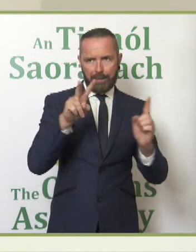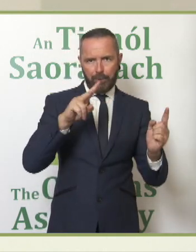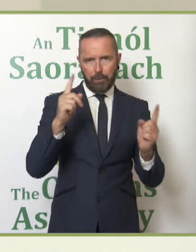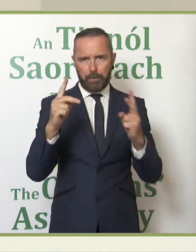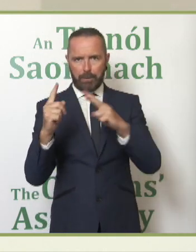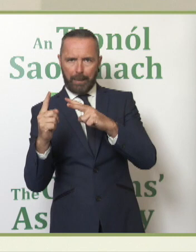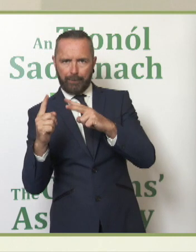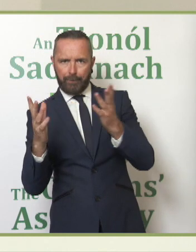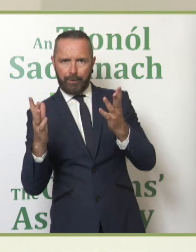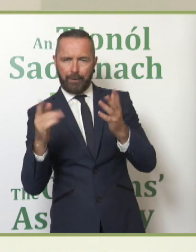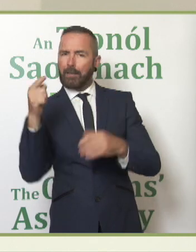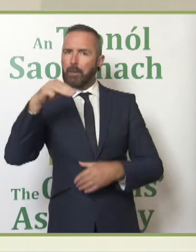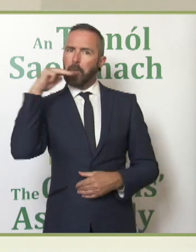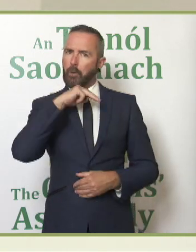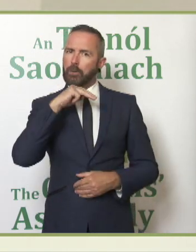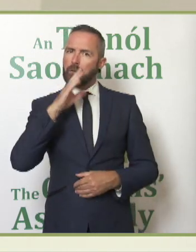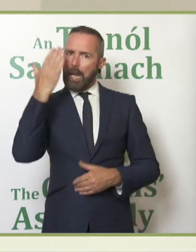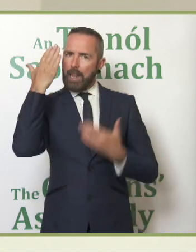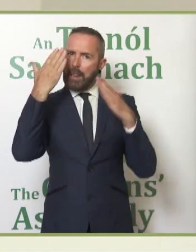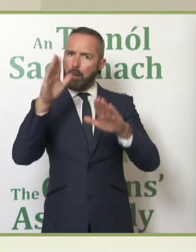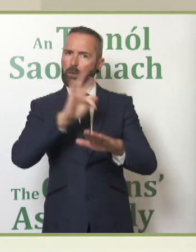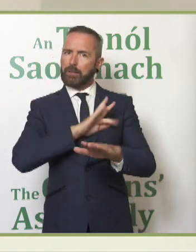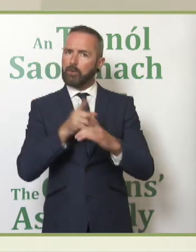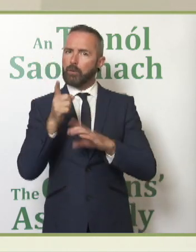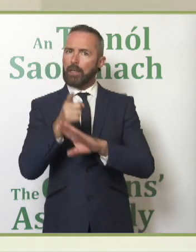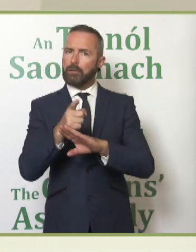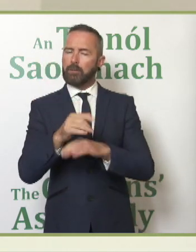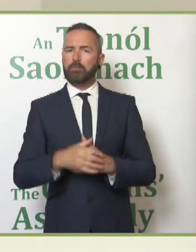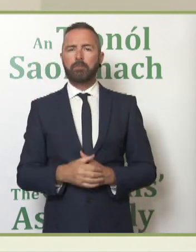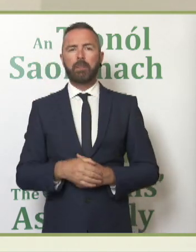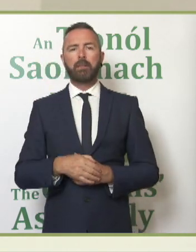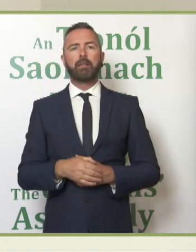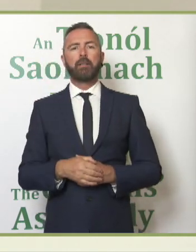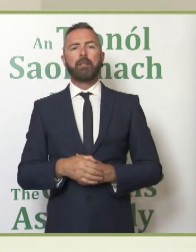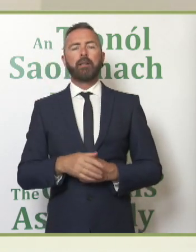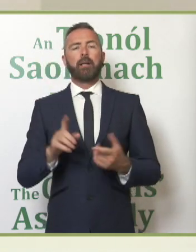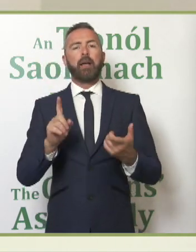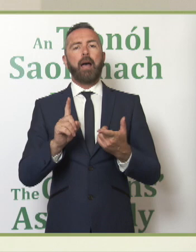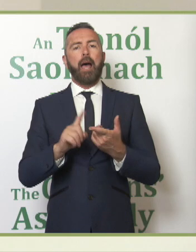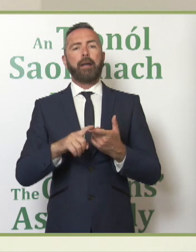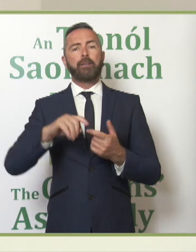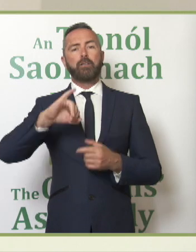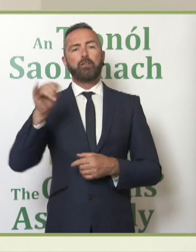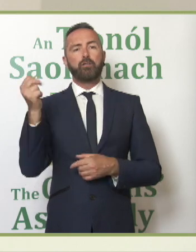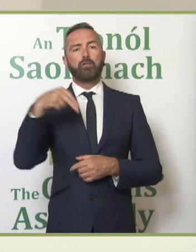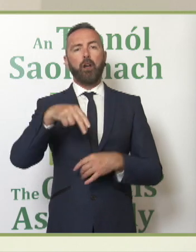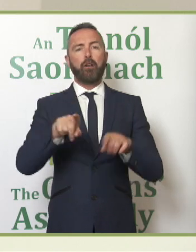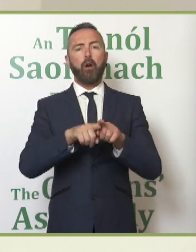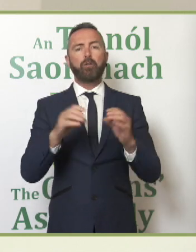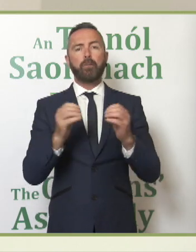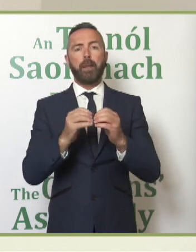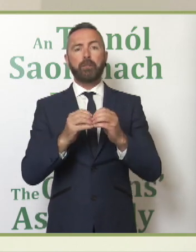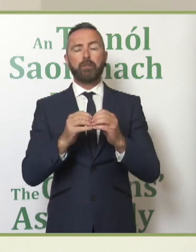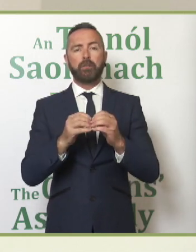that's important. And equally, the point made at the very opening part of John's presentation, you do